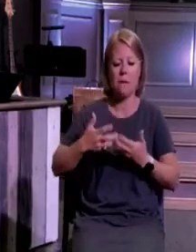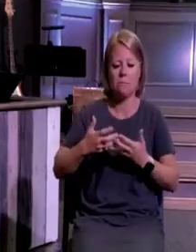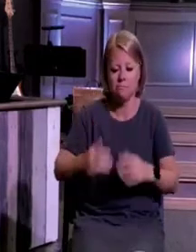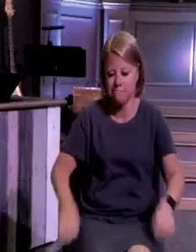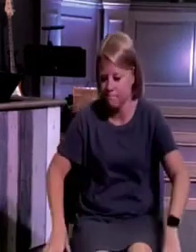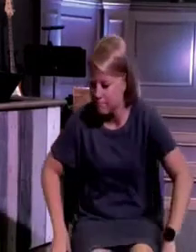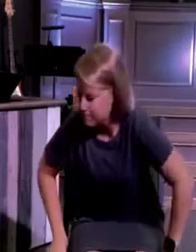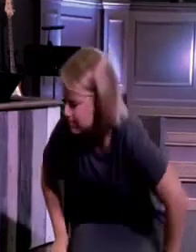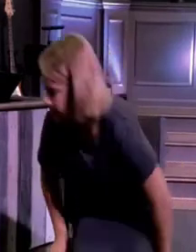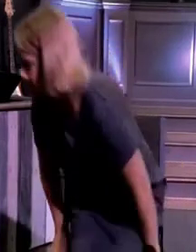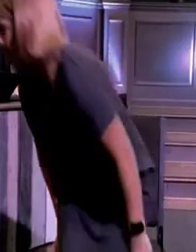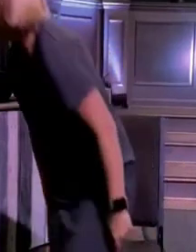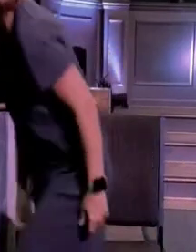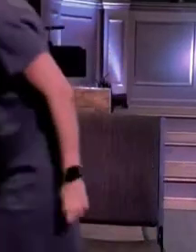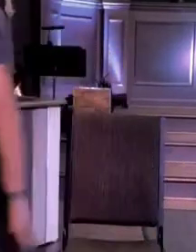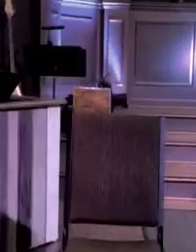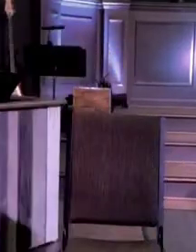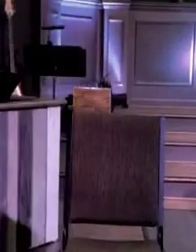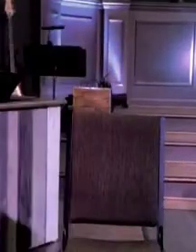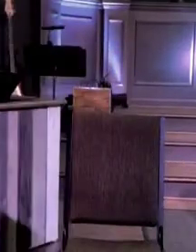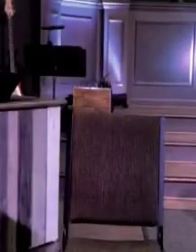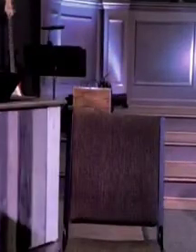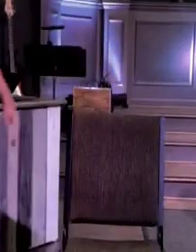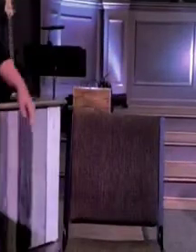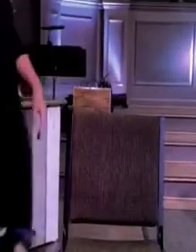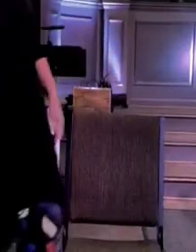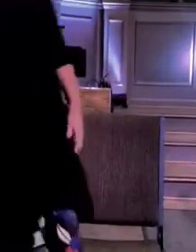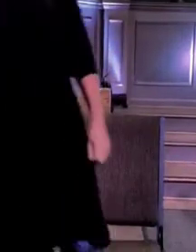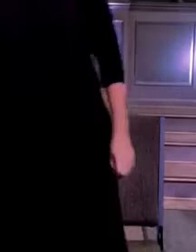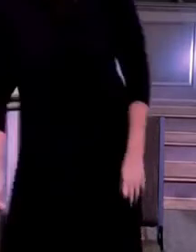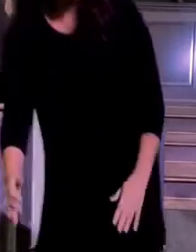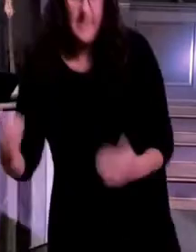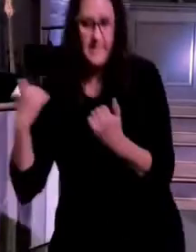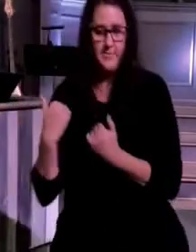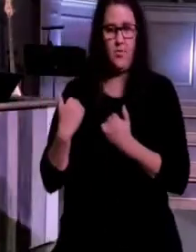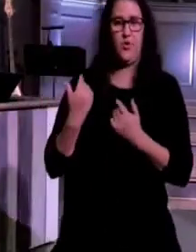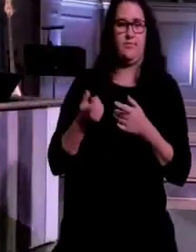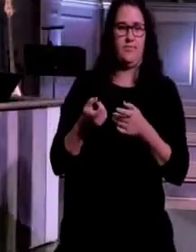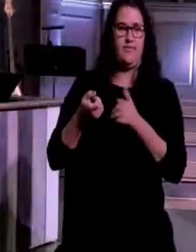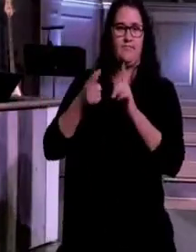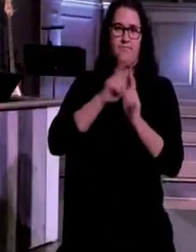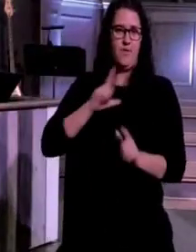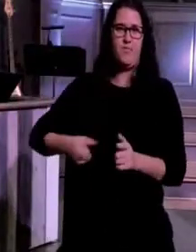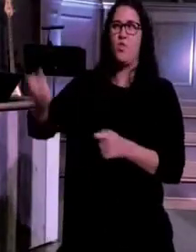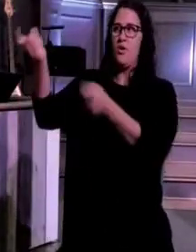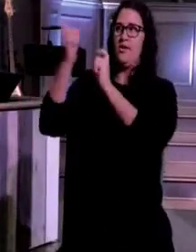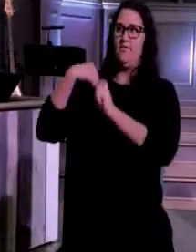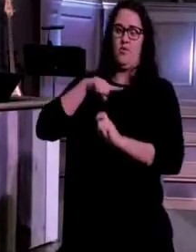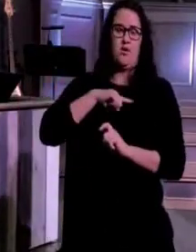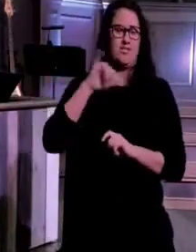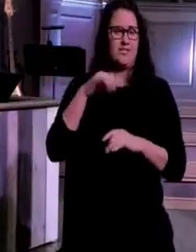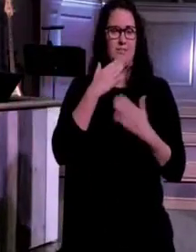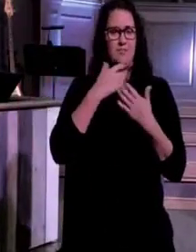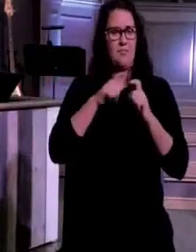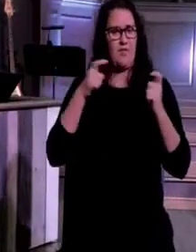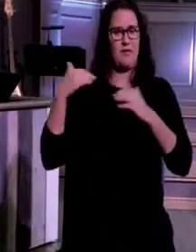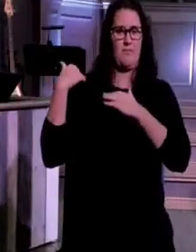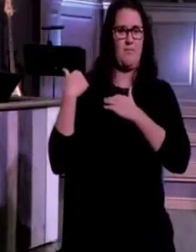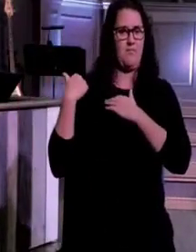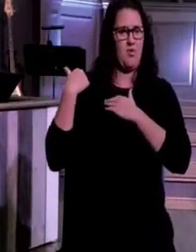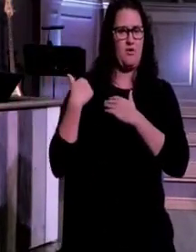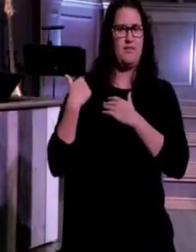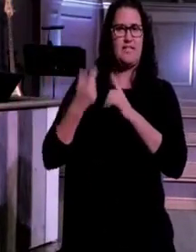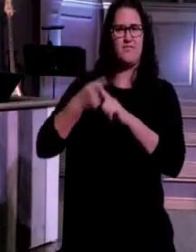It's a burden that's given from the Lord. a real burden that is given from God